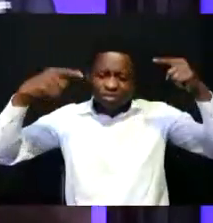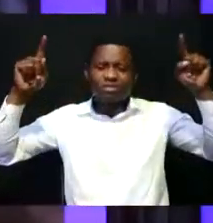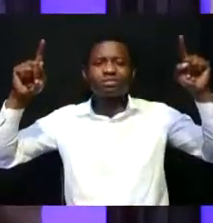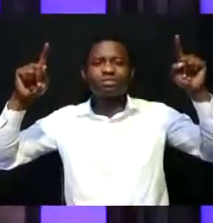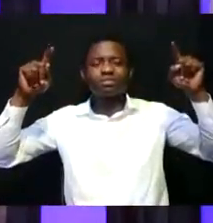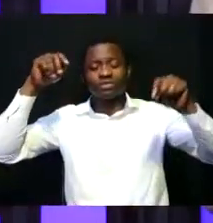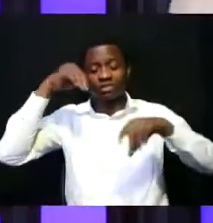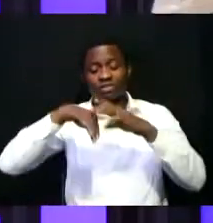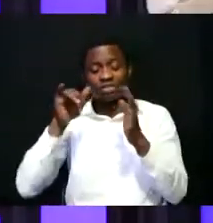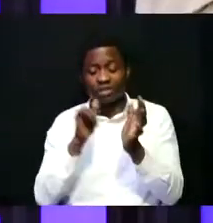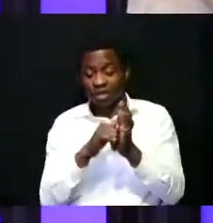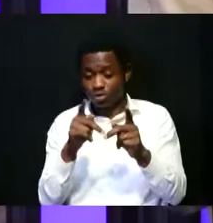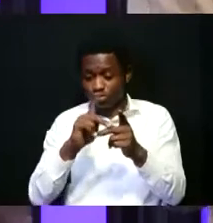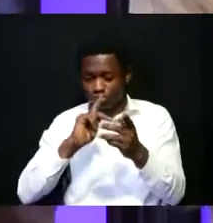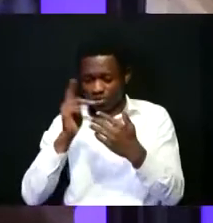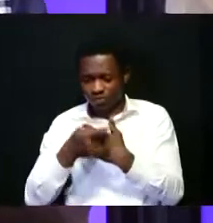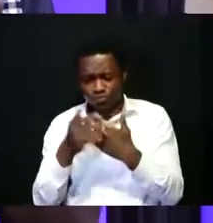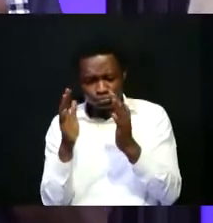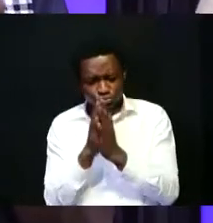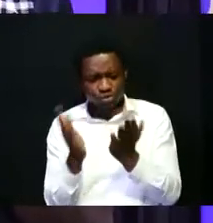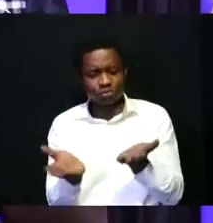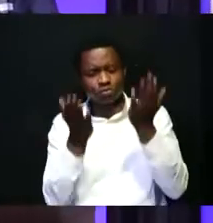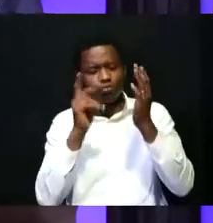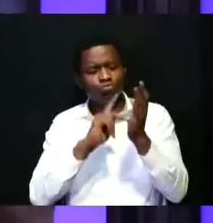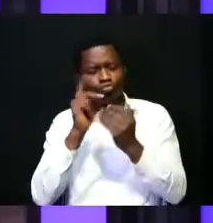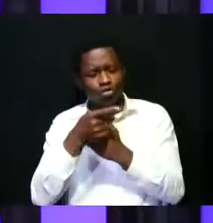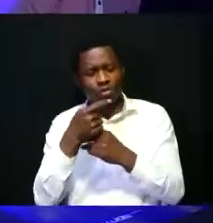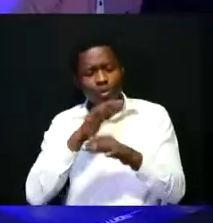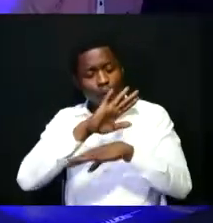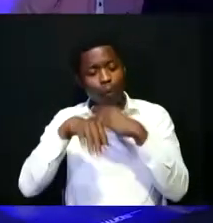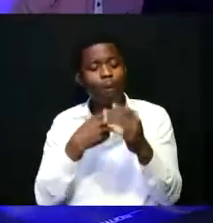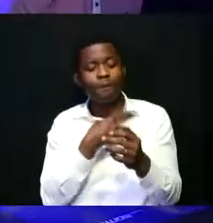success in this meeting. Shall we lift up our voices?